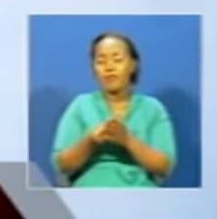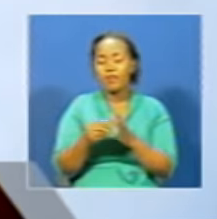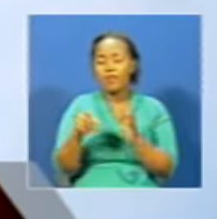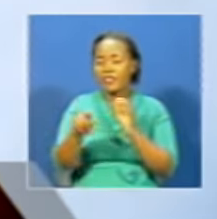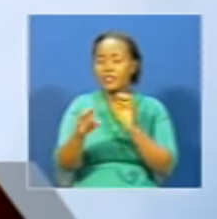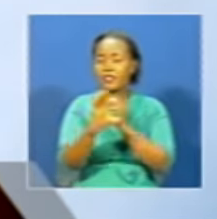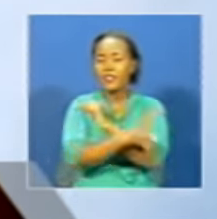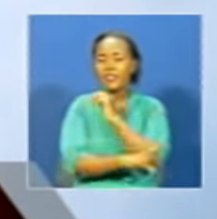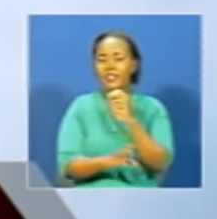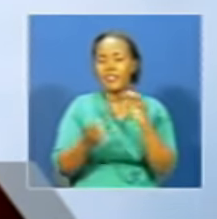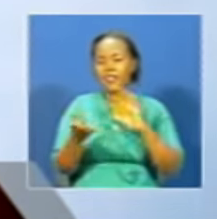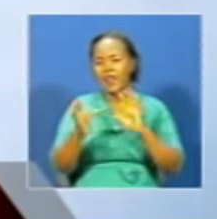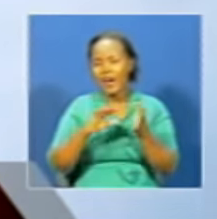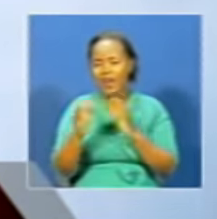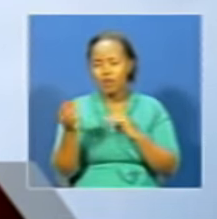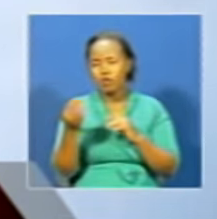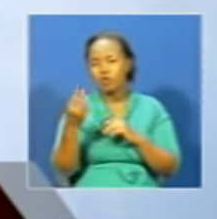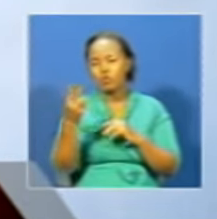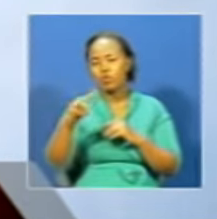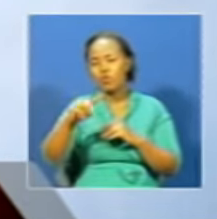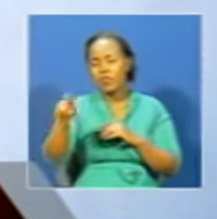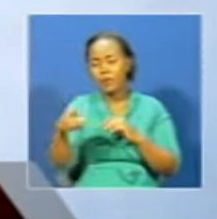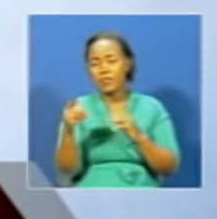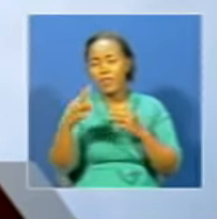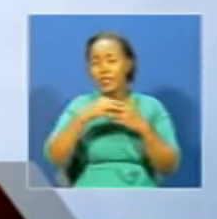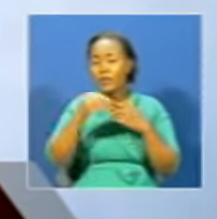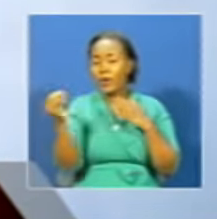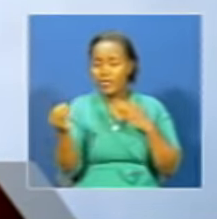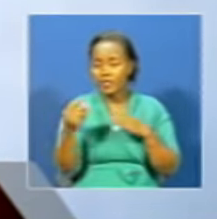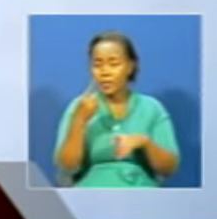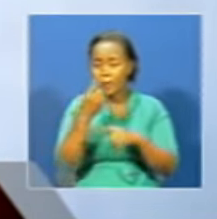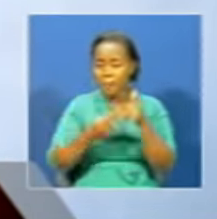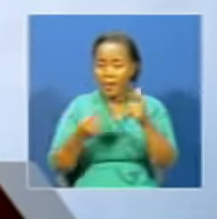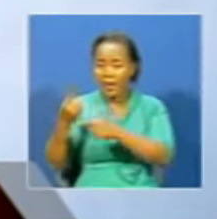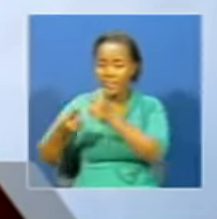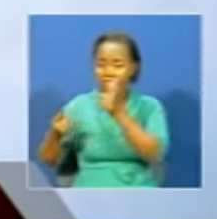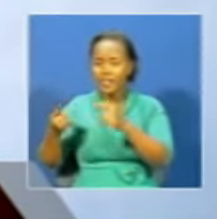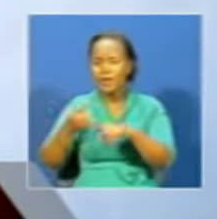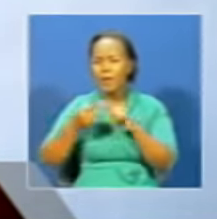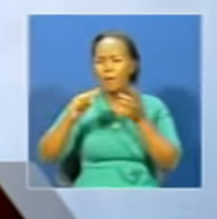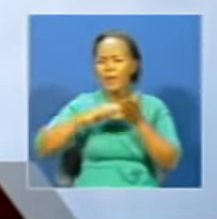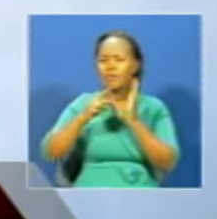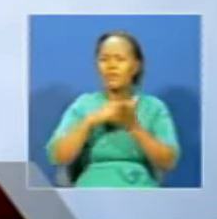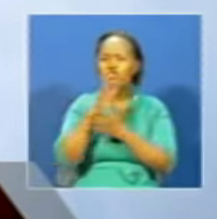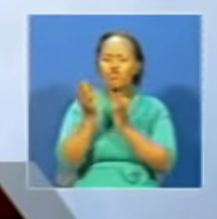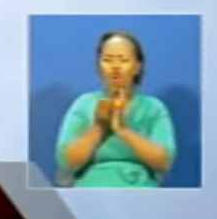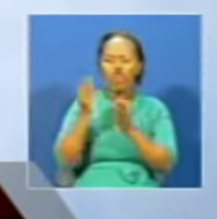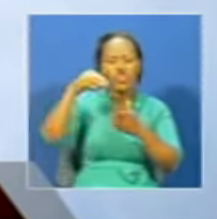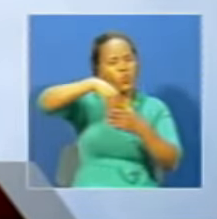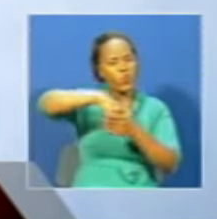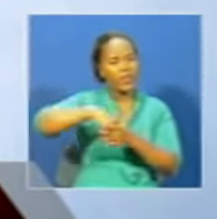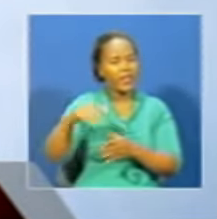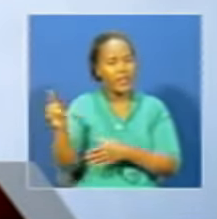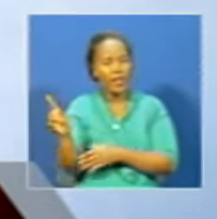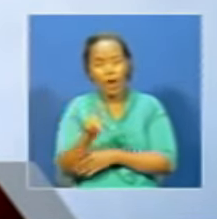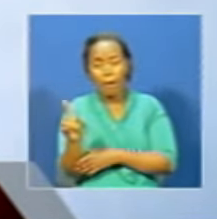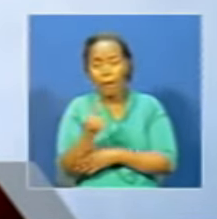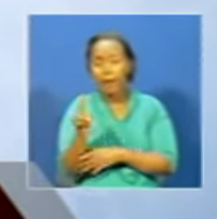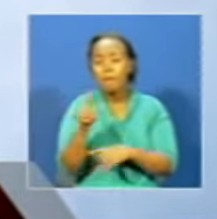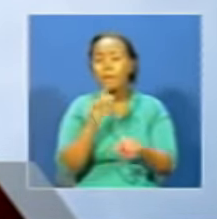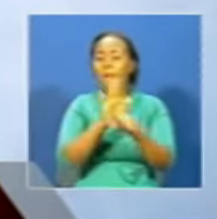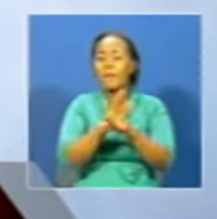$2,000 per annum, but that doesn't mean that everybody is on that scale. That's an average scale. Many people